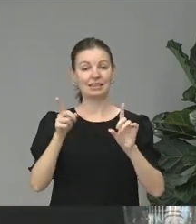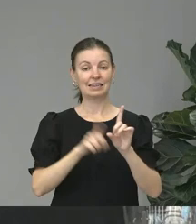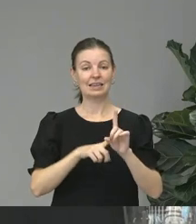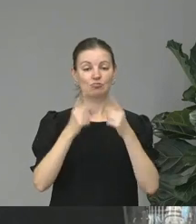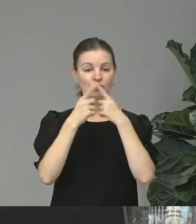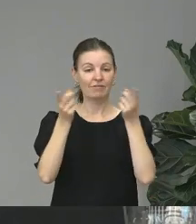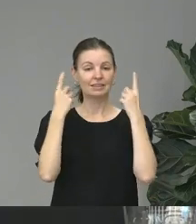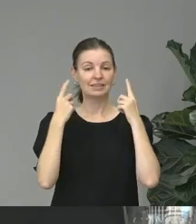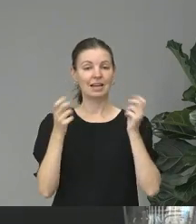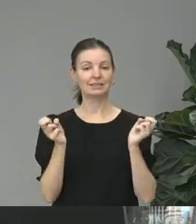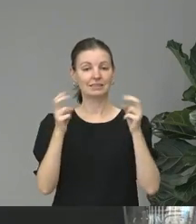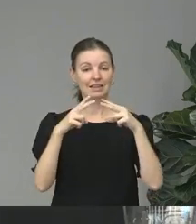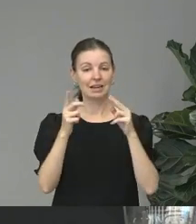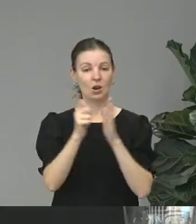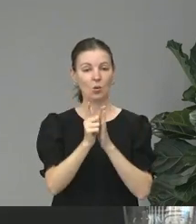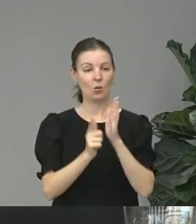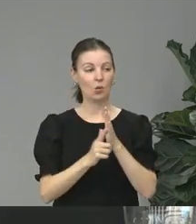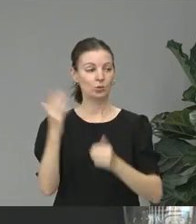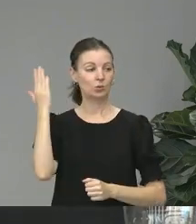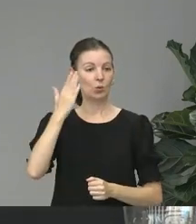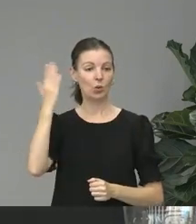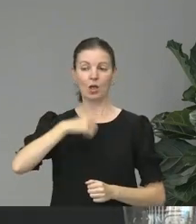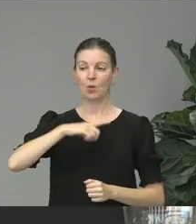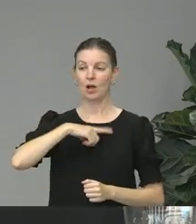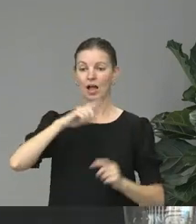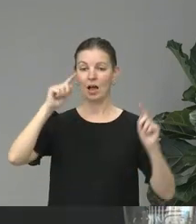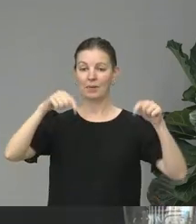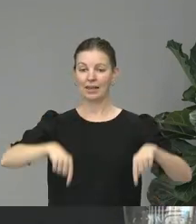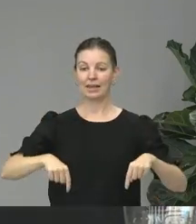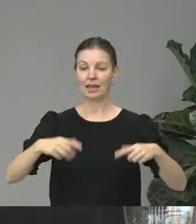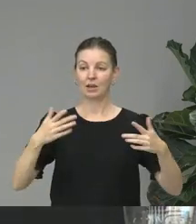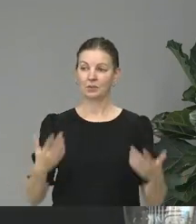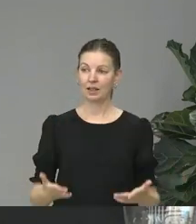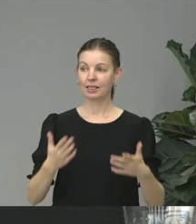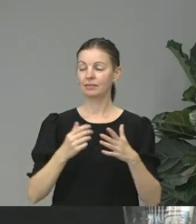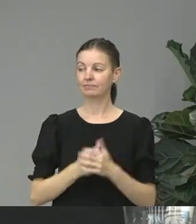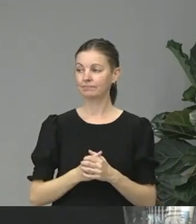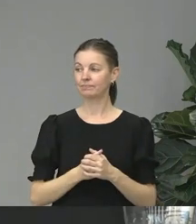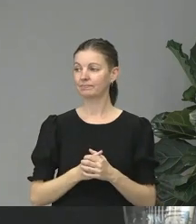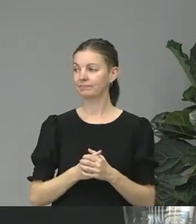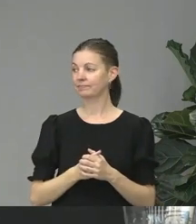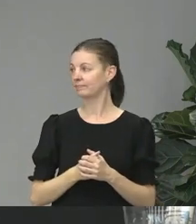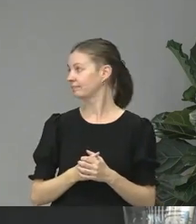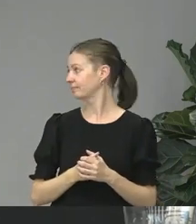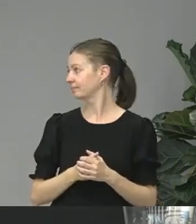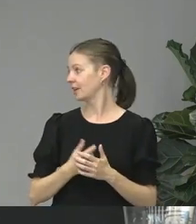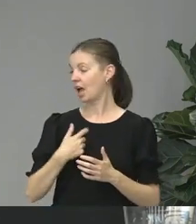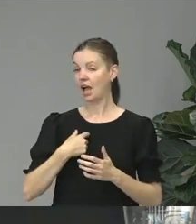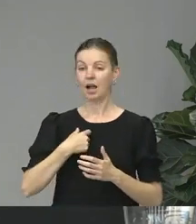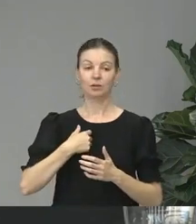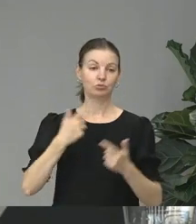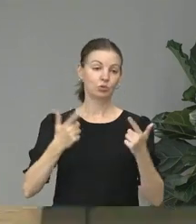Law School. Why am I here? Topping and tailing, I suppose. I'm so ancient